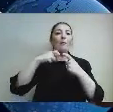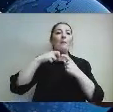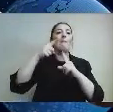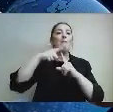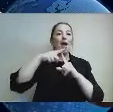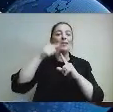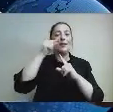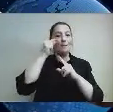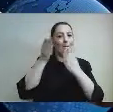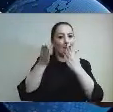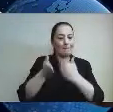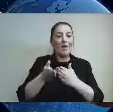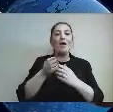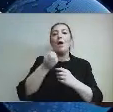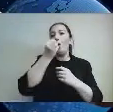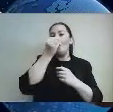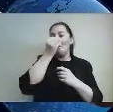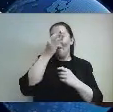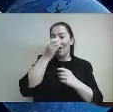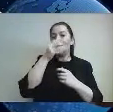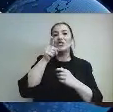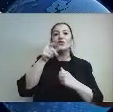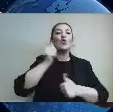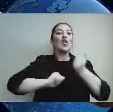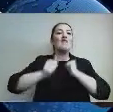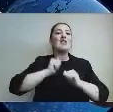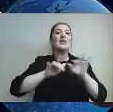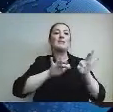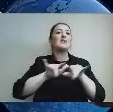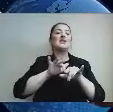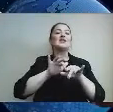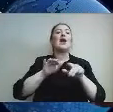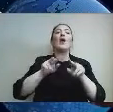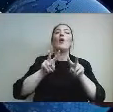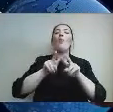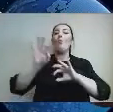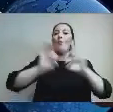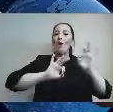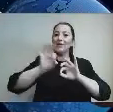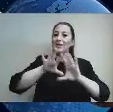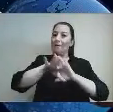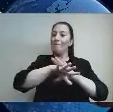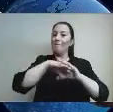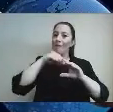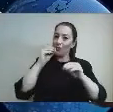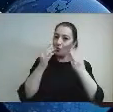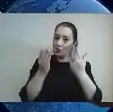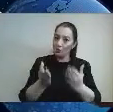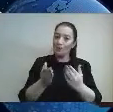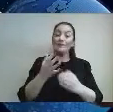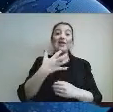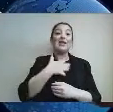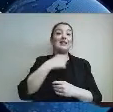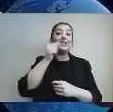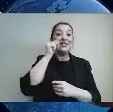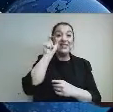Engineering department was his undergraduate license. He is interested in